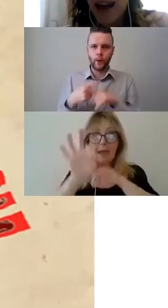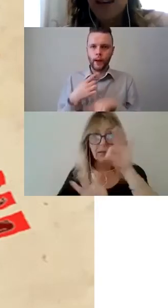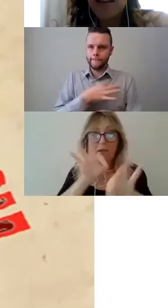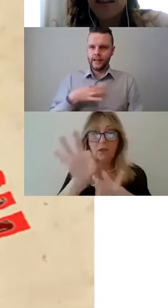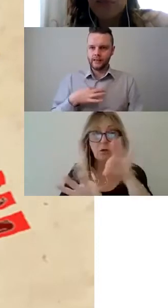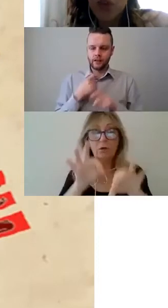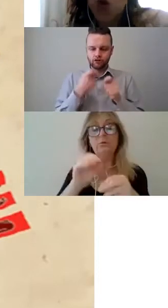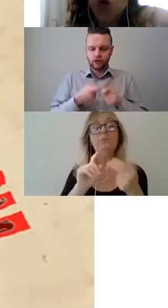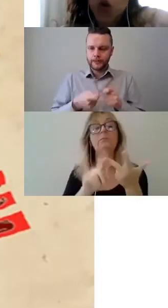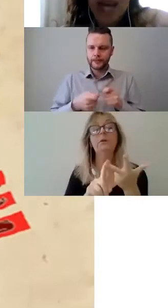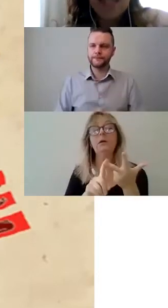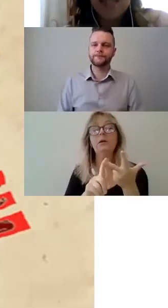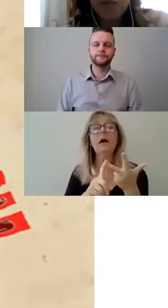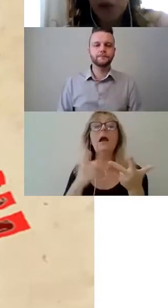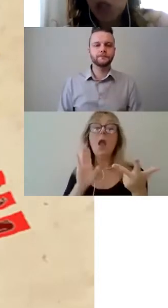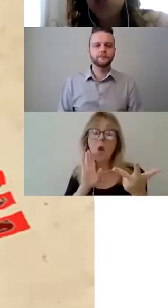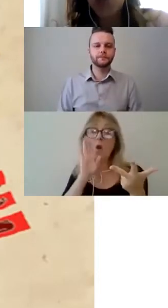treatment,